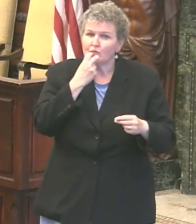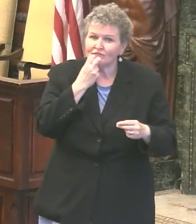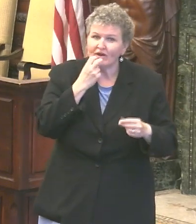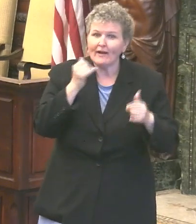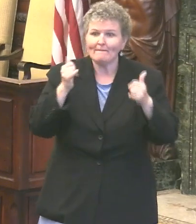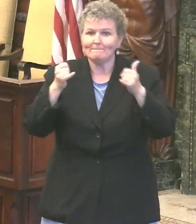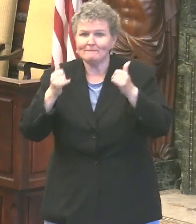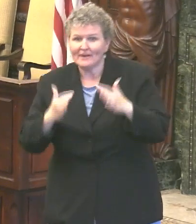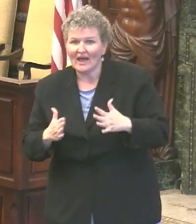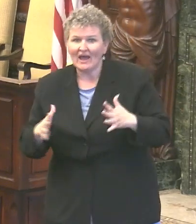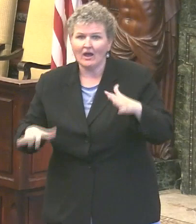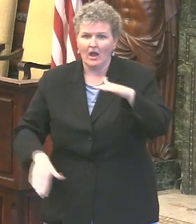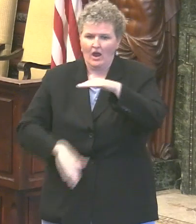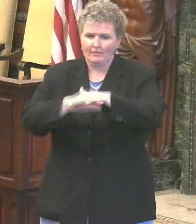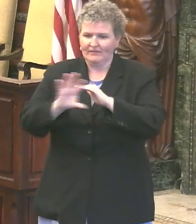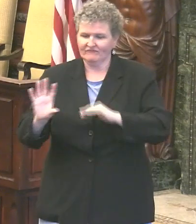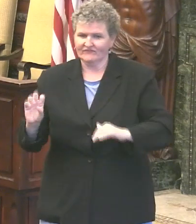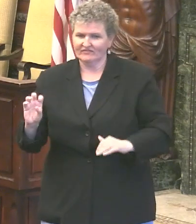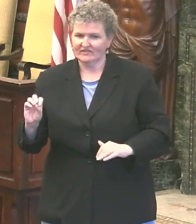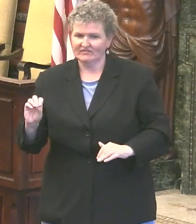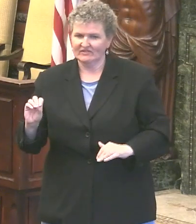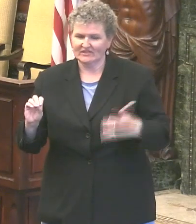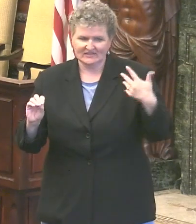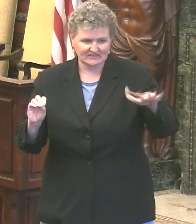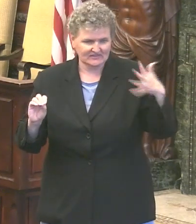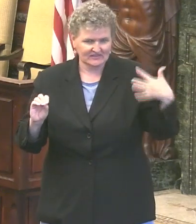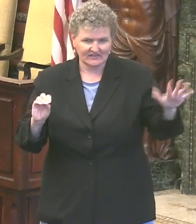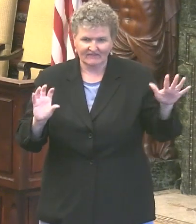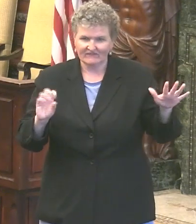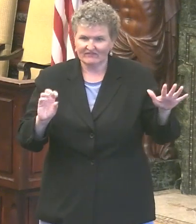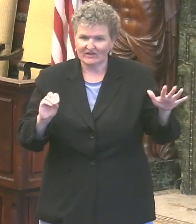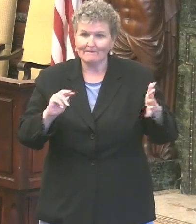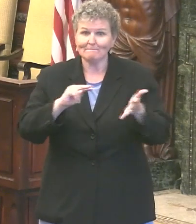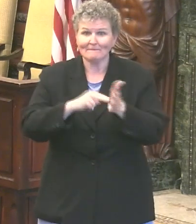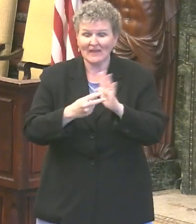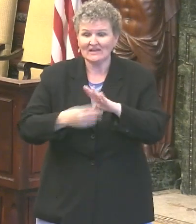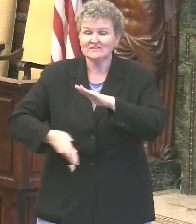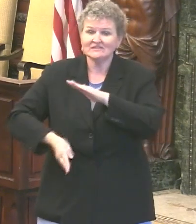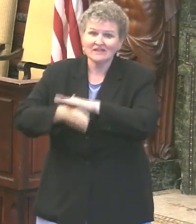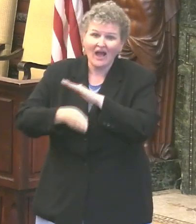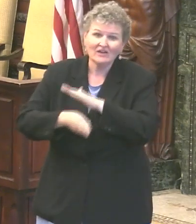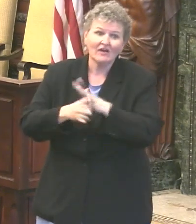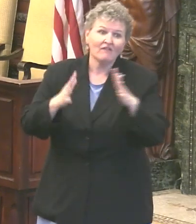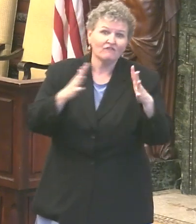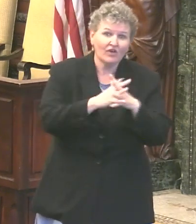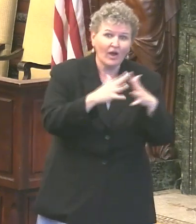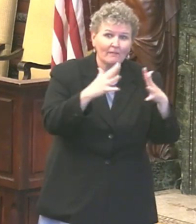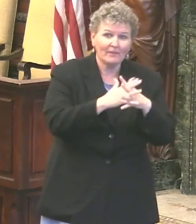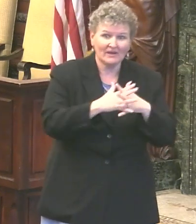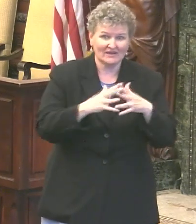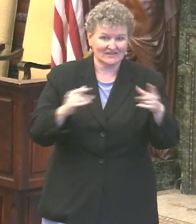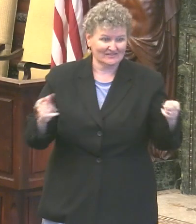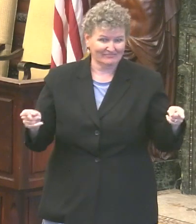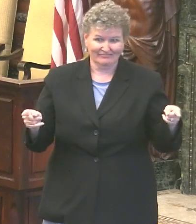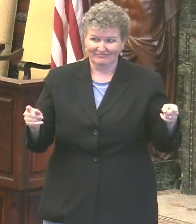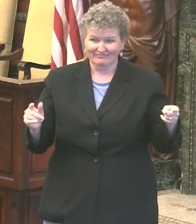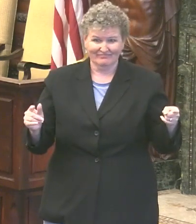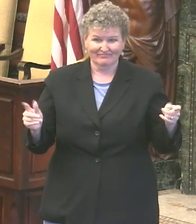officials. So does that basically mean something like football or soccer won't be